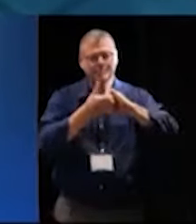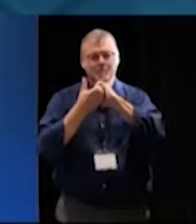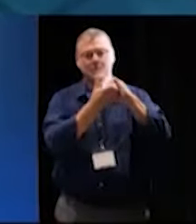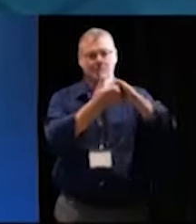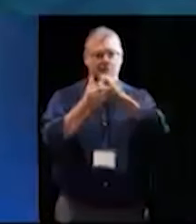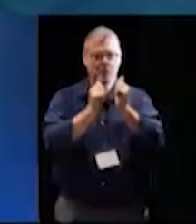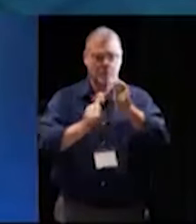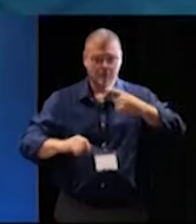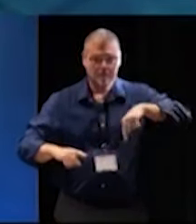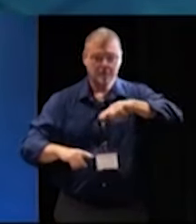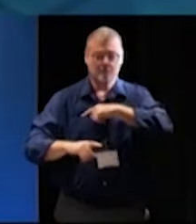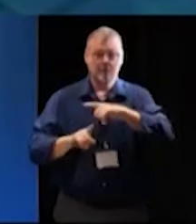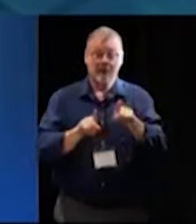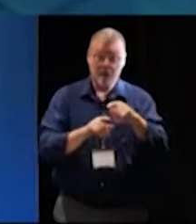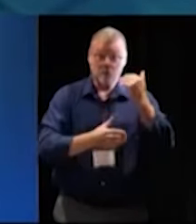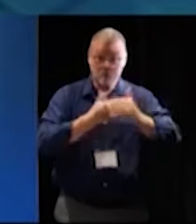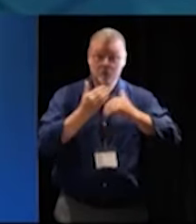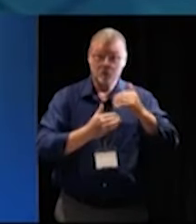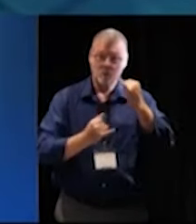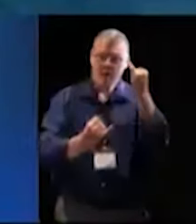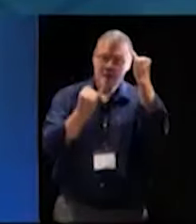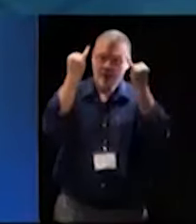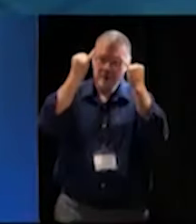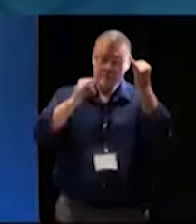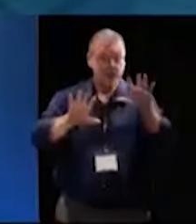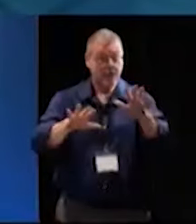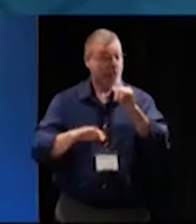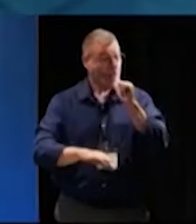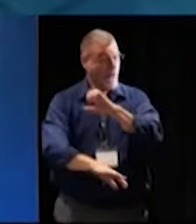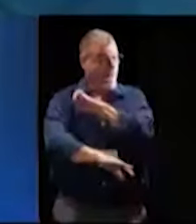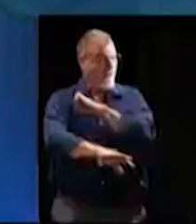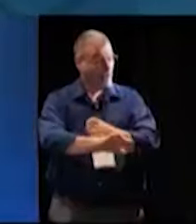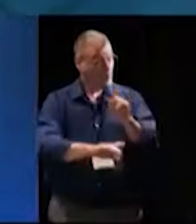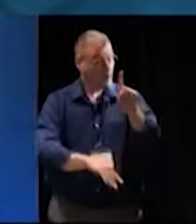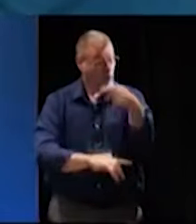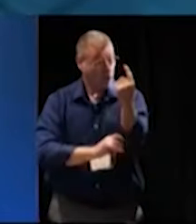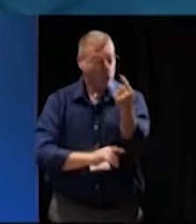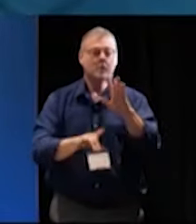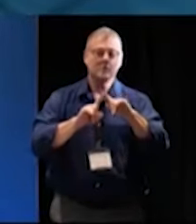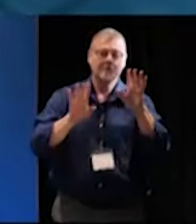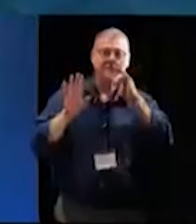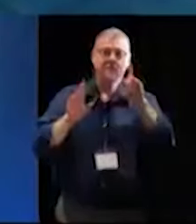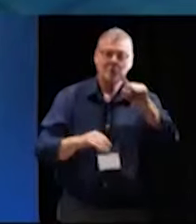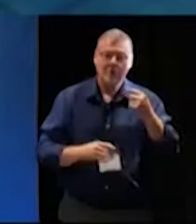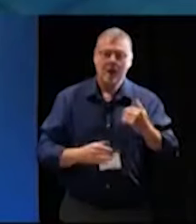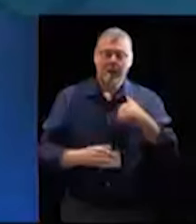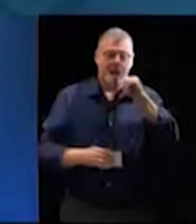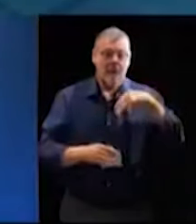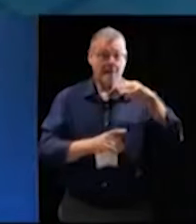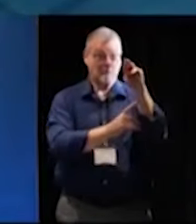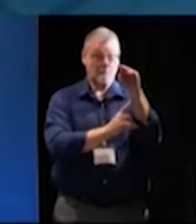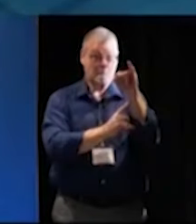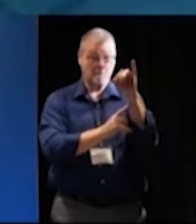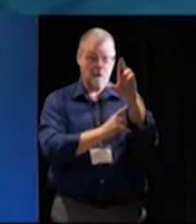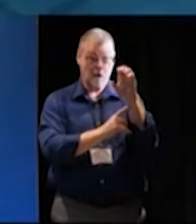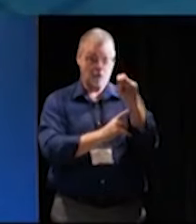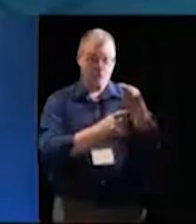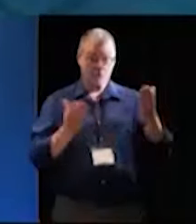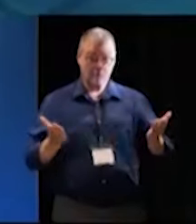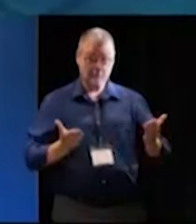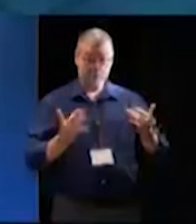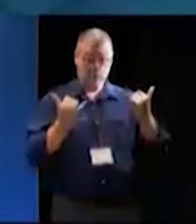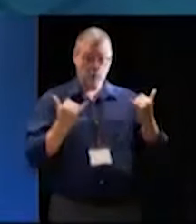we move through this quest. And it's not just on the energy front, but also we would not be having Micron here today